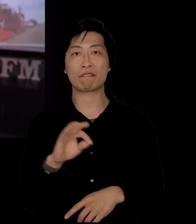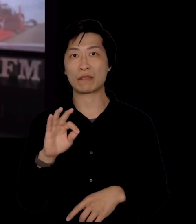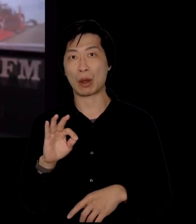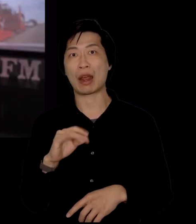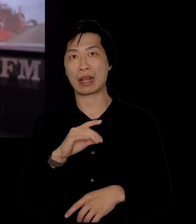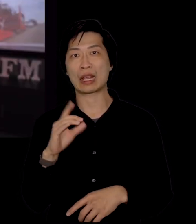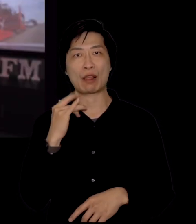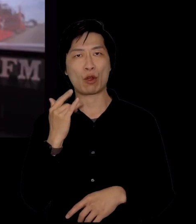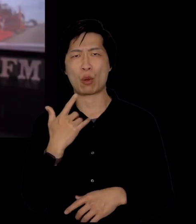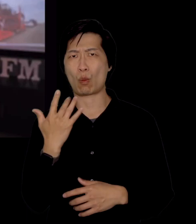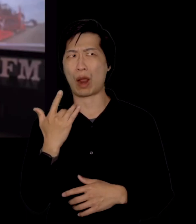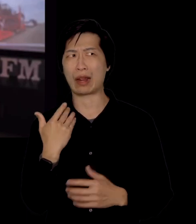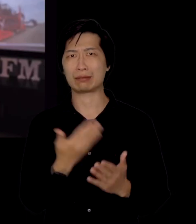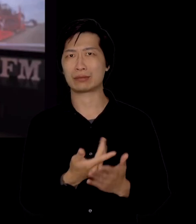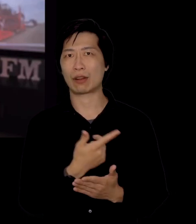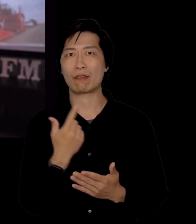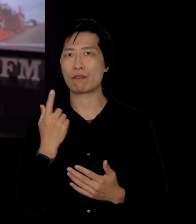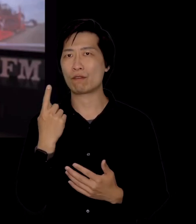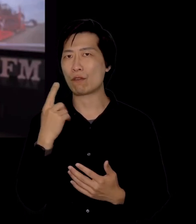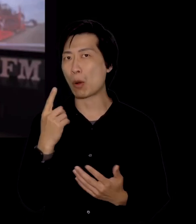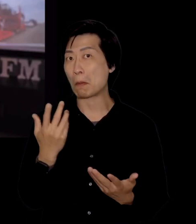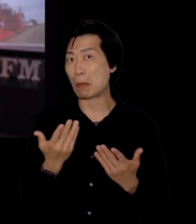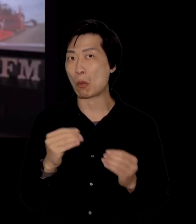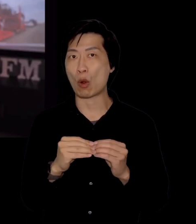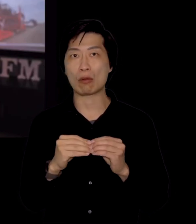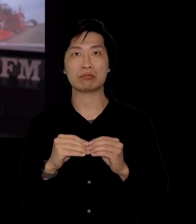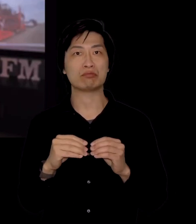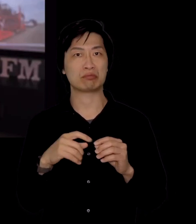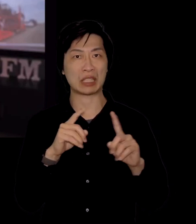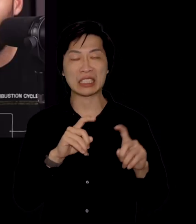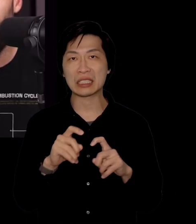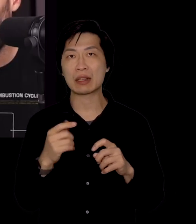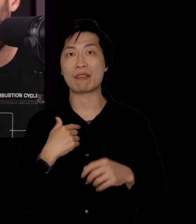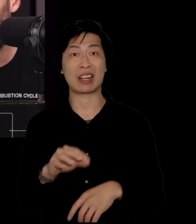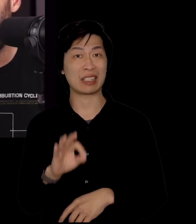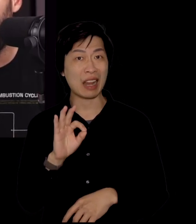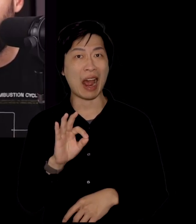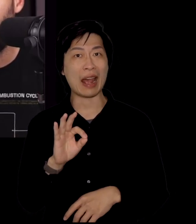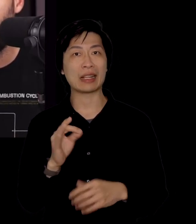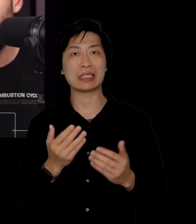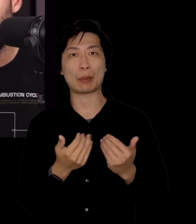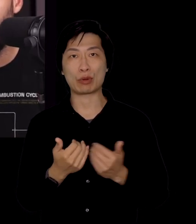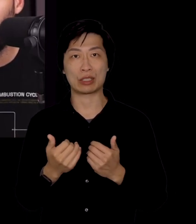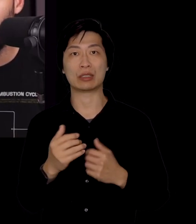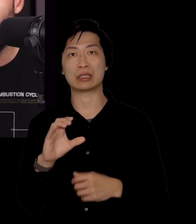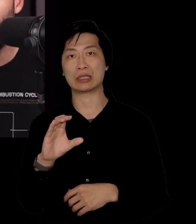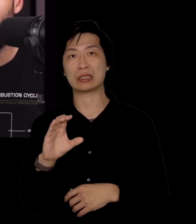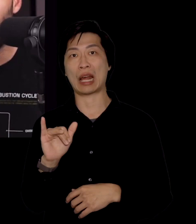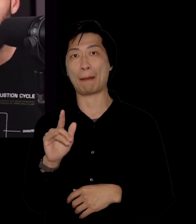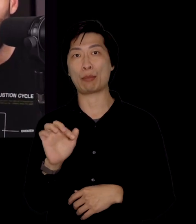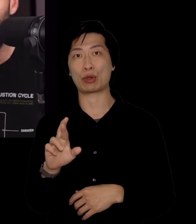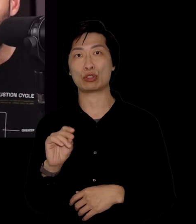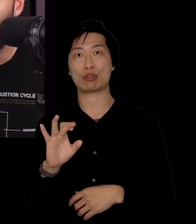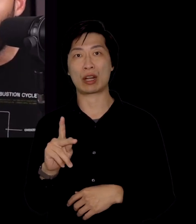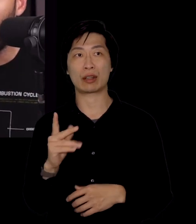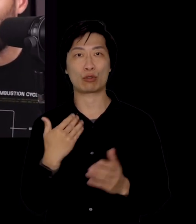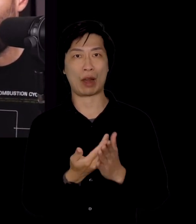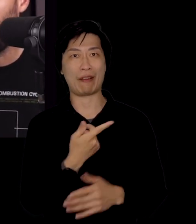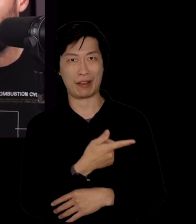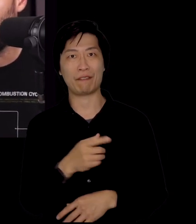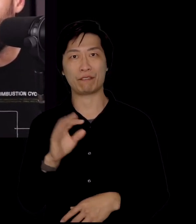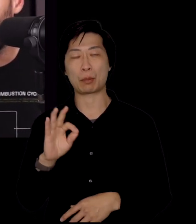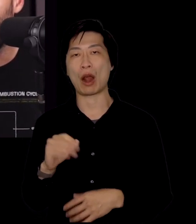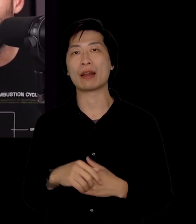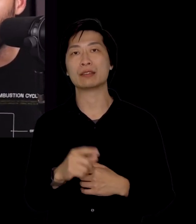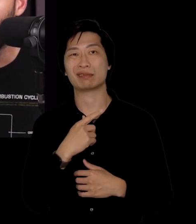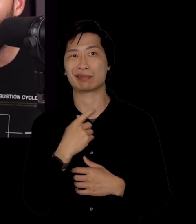Fremont, California. So the question becomes, why are they there? Probably for some additional testing, but we have 9 separate Cybertrucks now in Fremont arriving